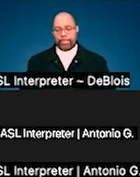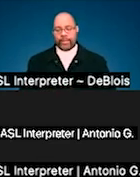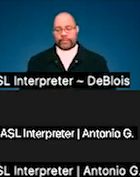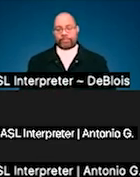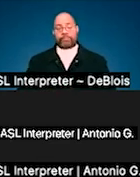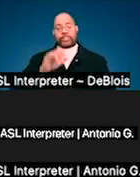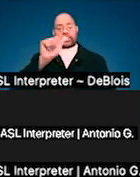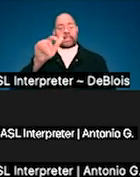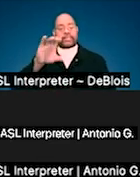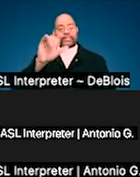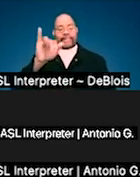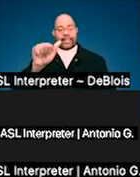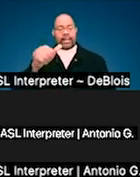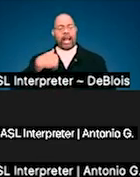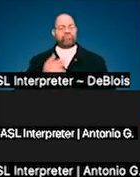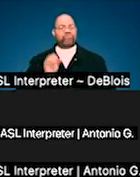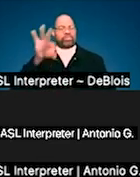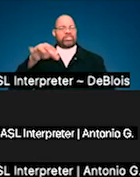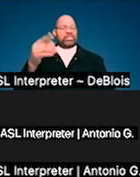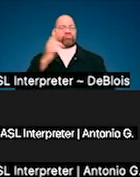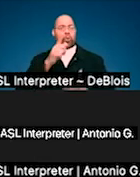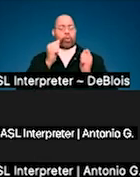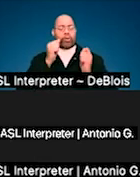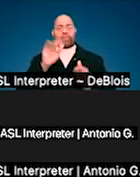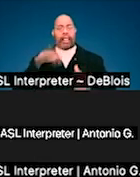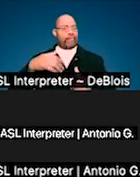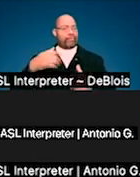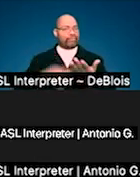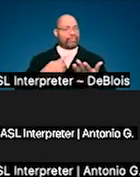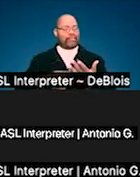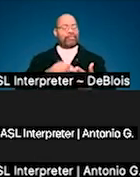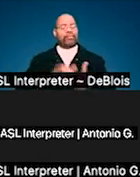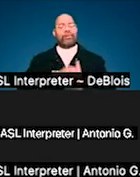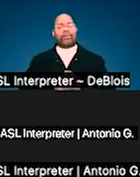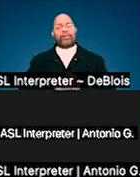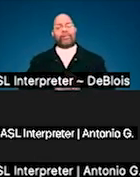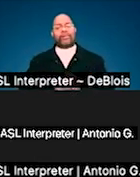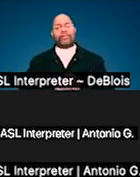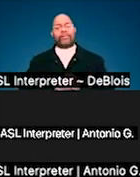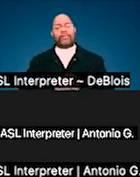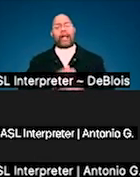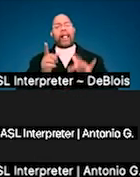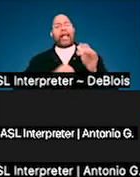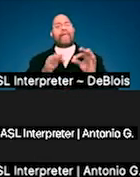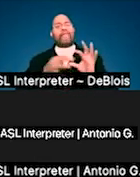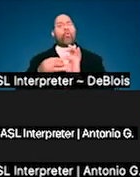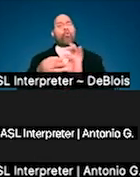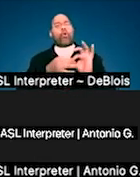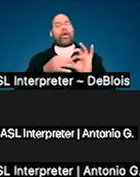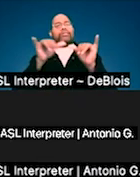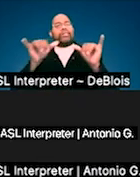Jessica, this is Cynthia. I'll just jump in with something really quick that hasn't been touched on, and that's the lack of a coordinated